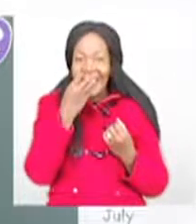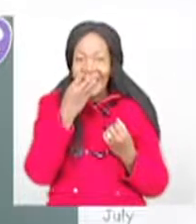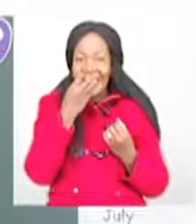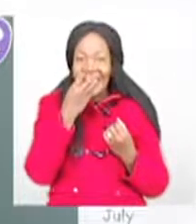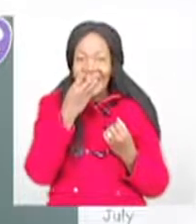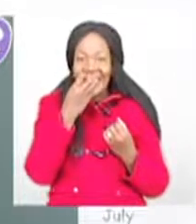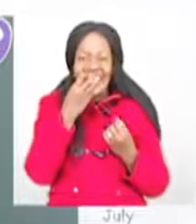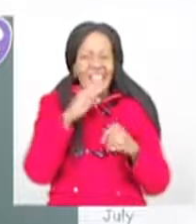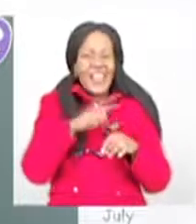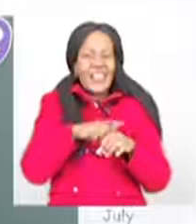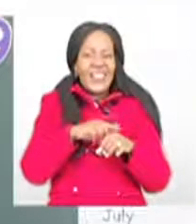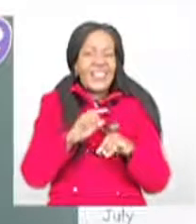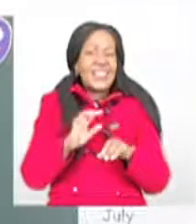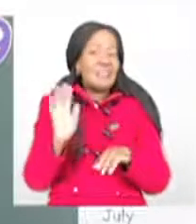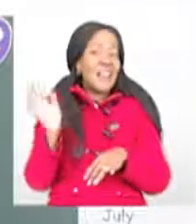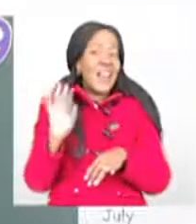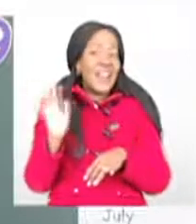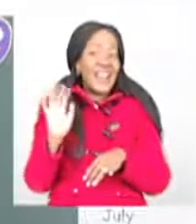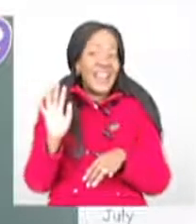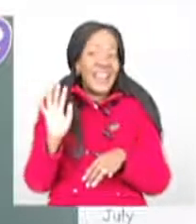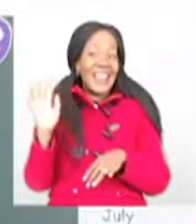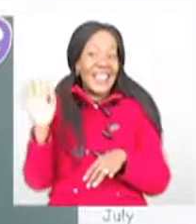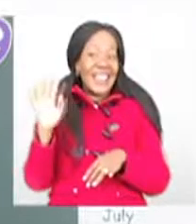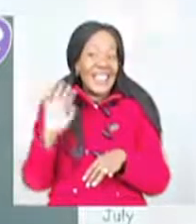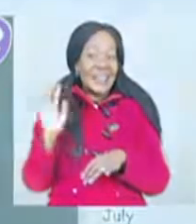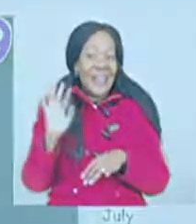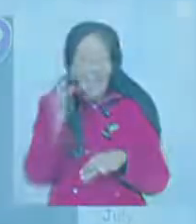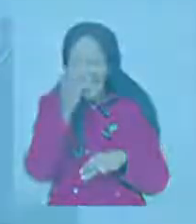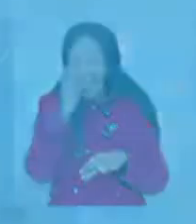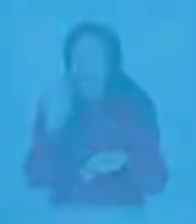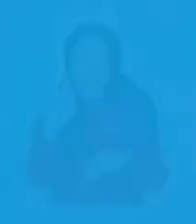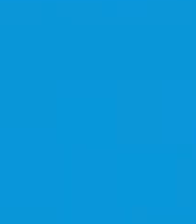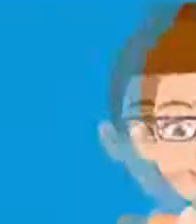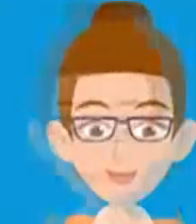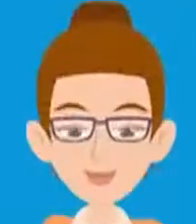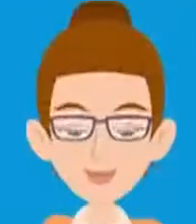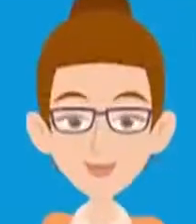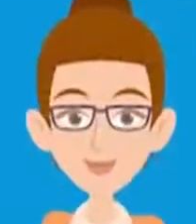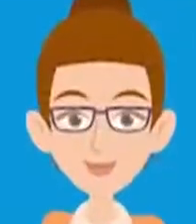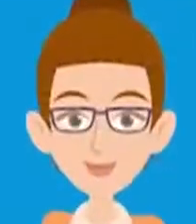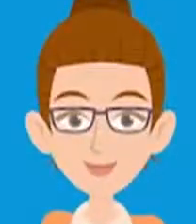to say goodbye, Zoe.